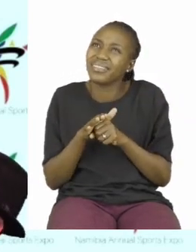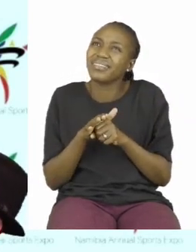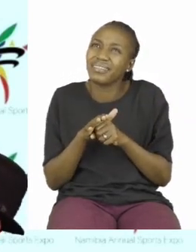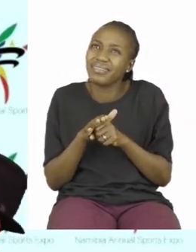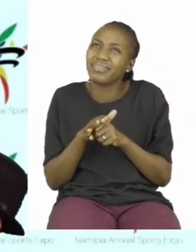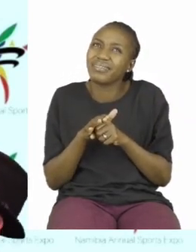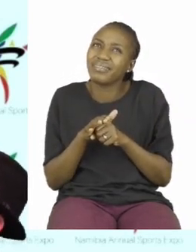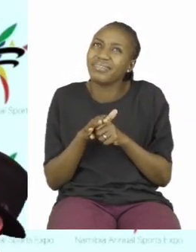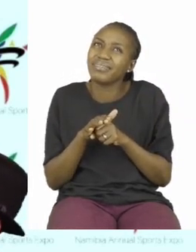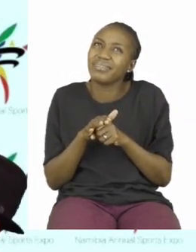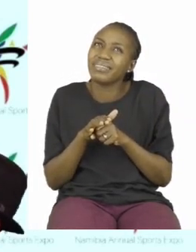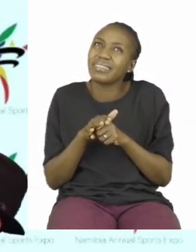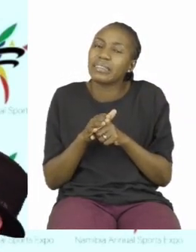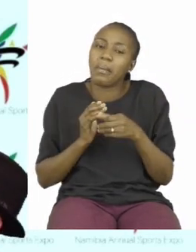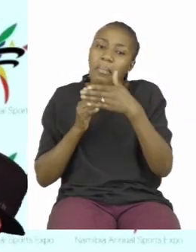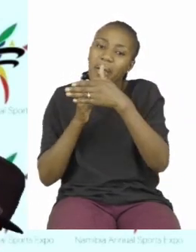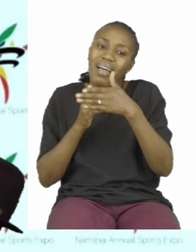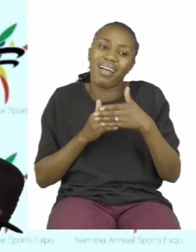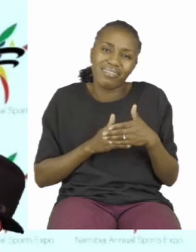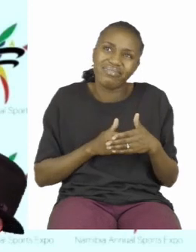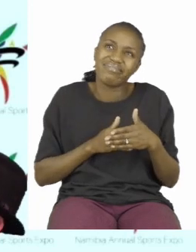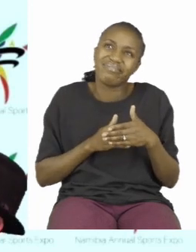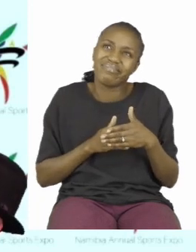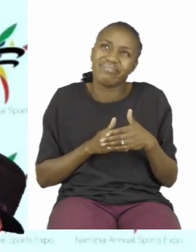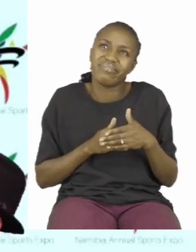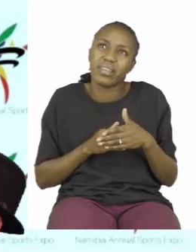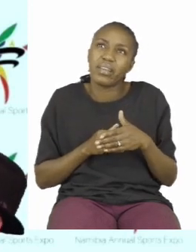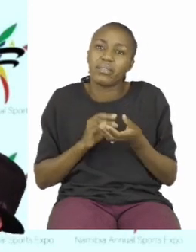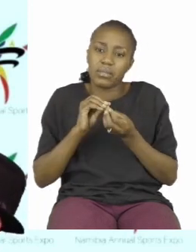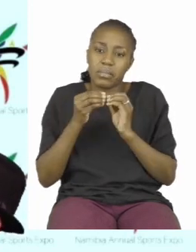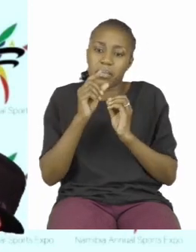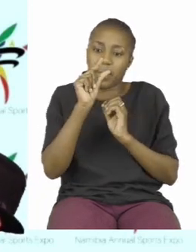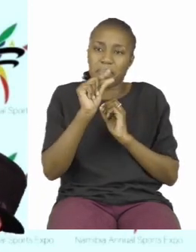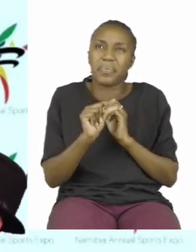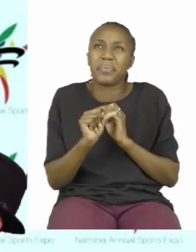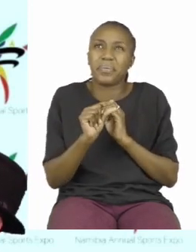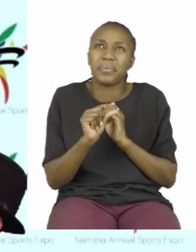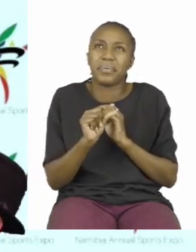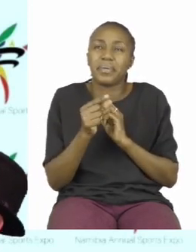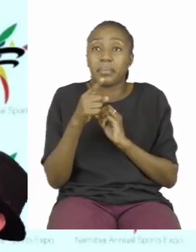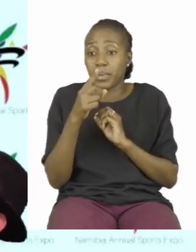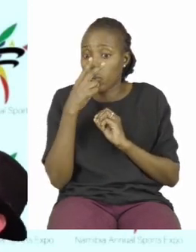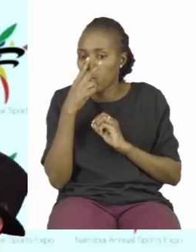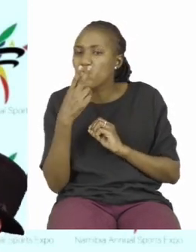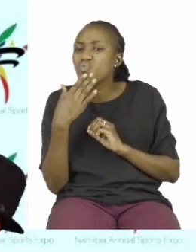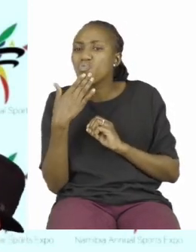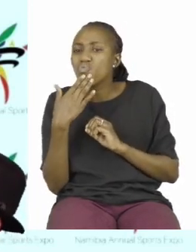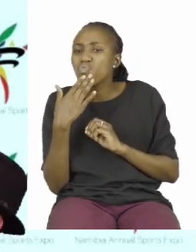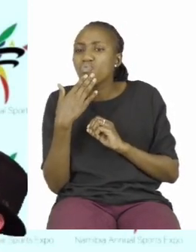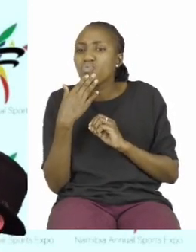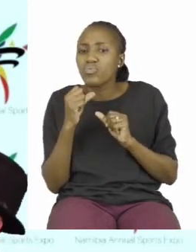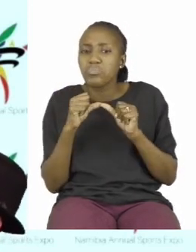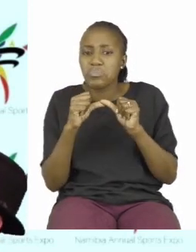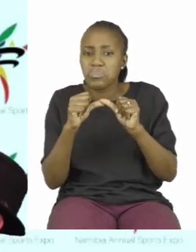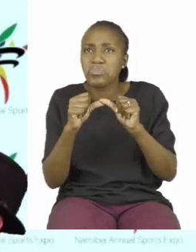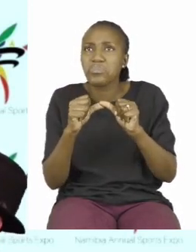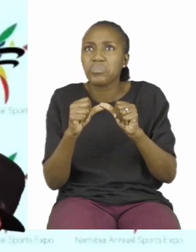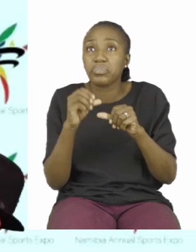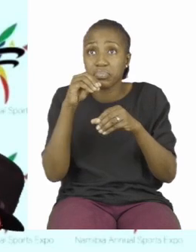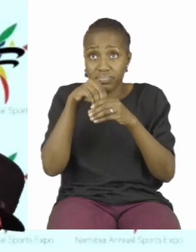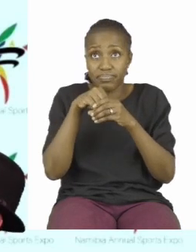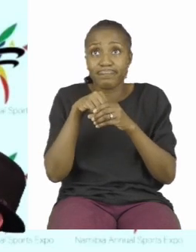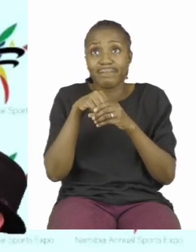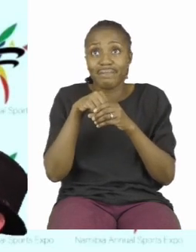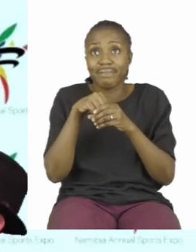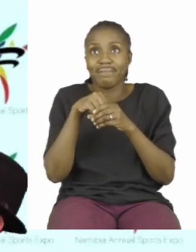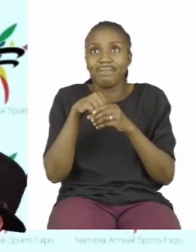they did have some dips in numbers. And so we'll see who's still there and who's going strong by next